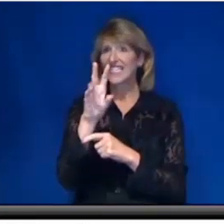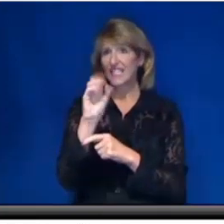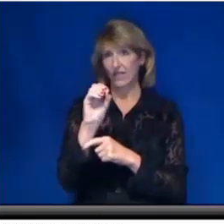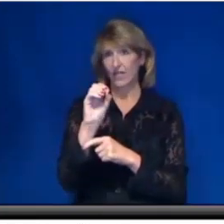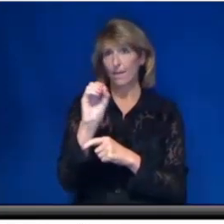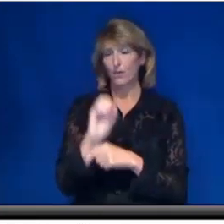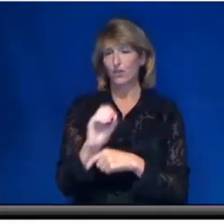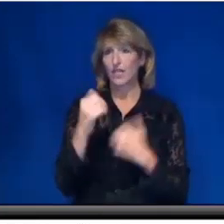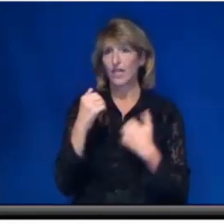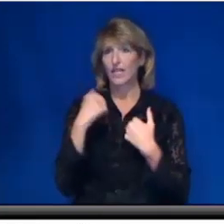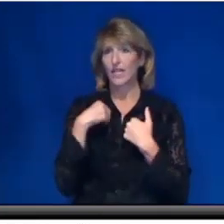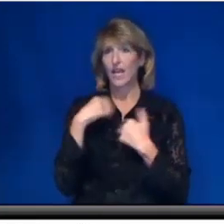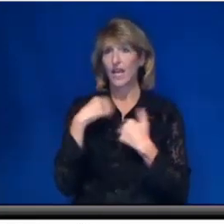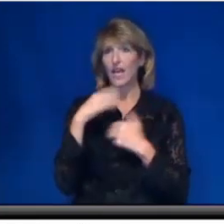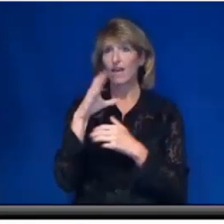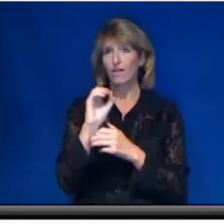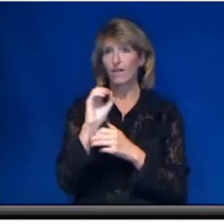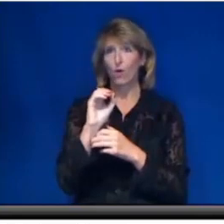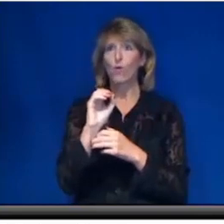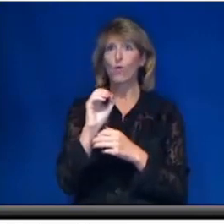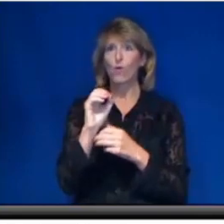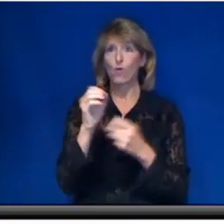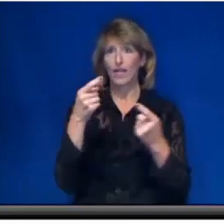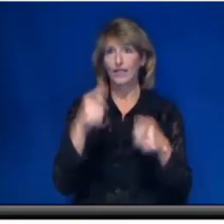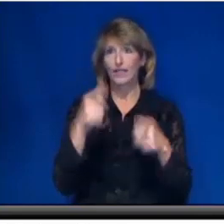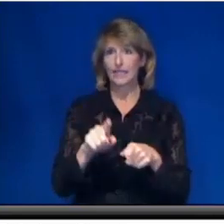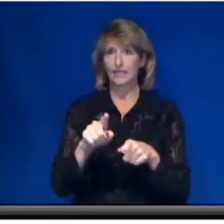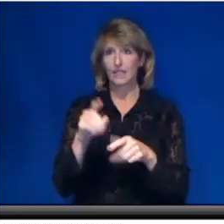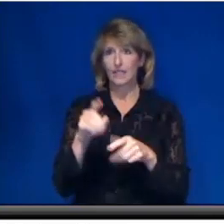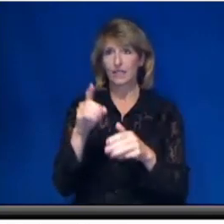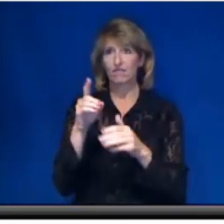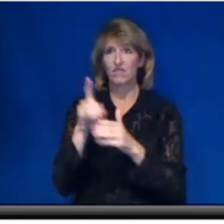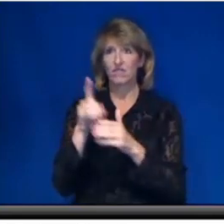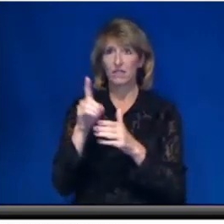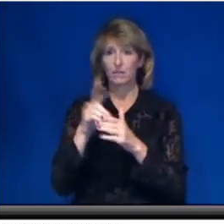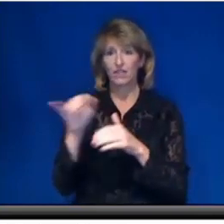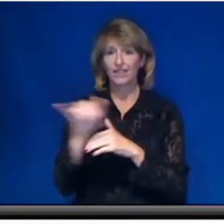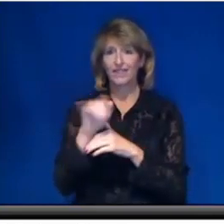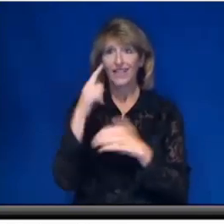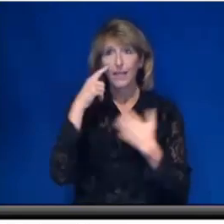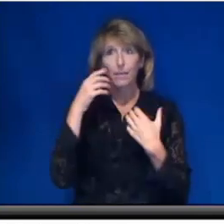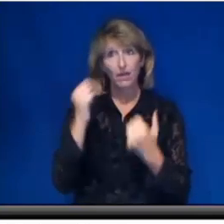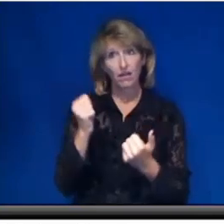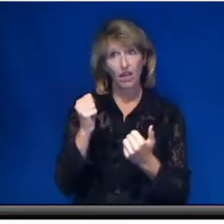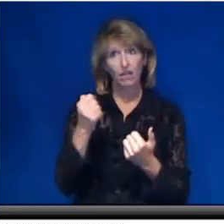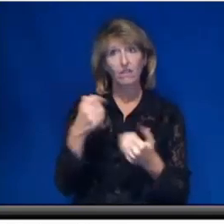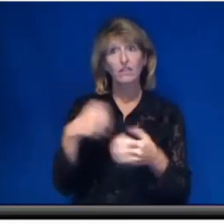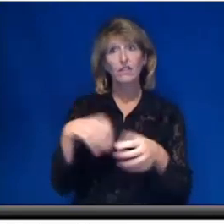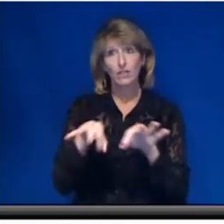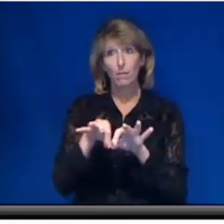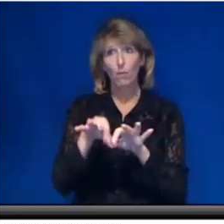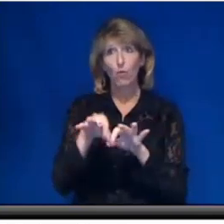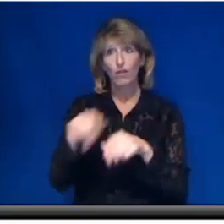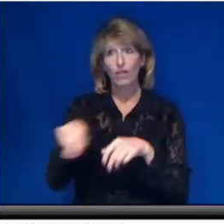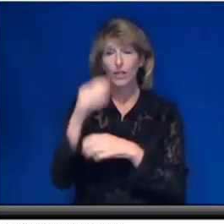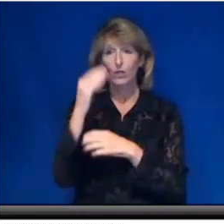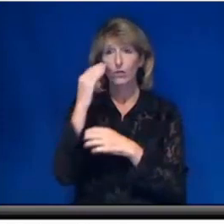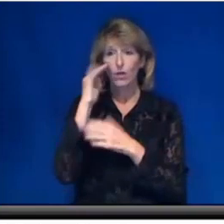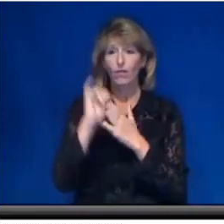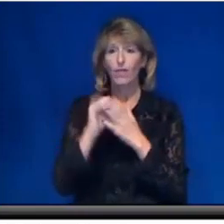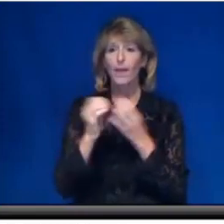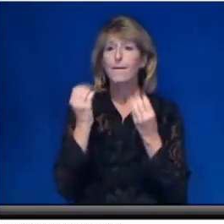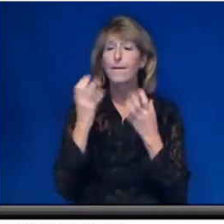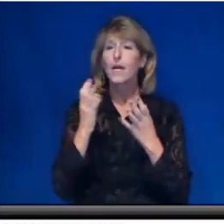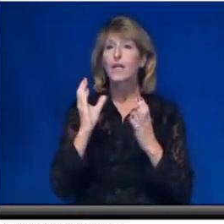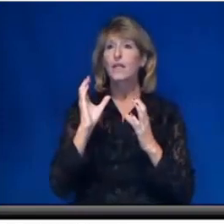Within the Minnesota Chemical Dependency Program, about 70% of those who show up also have a